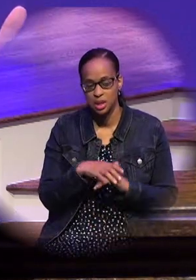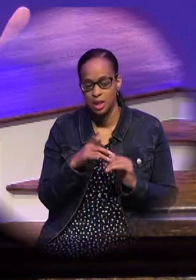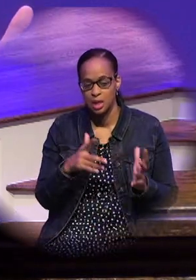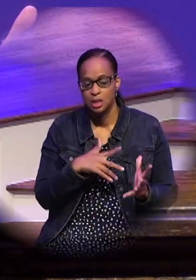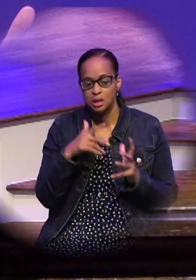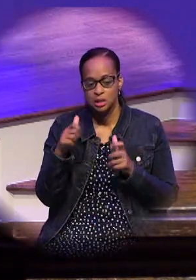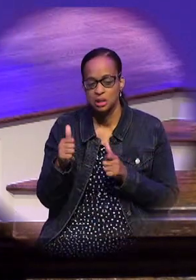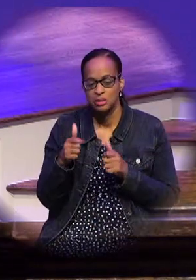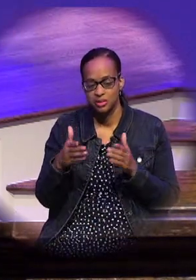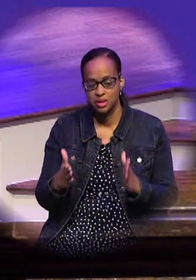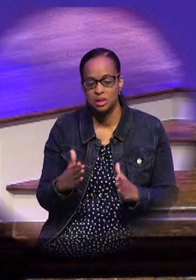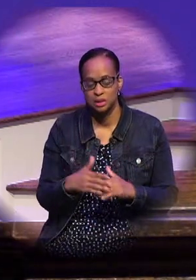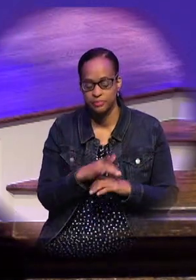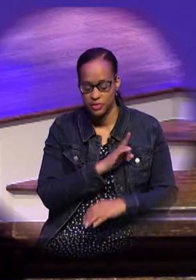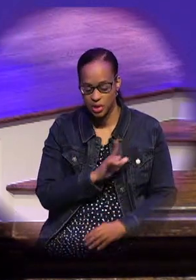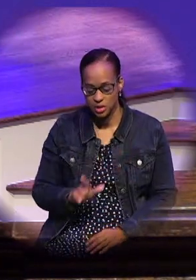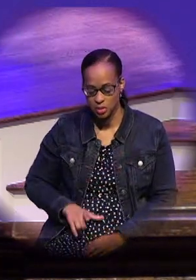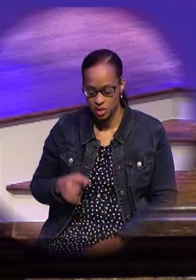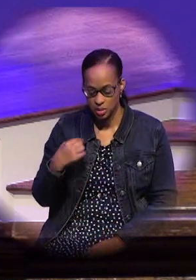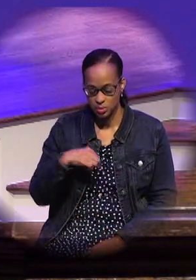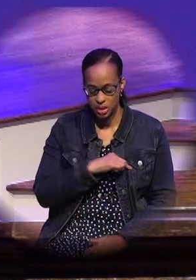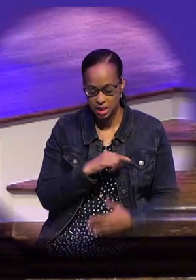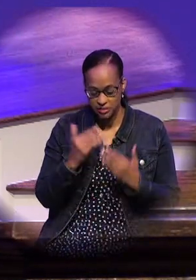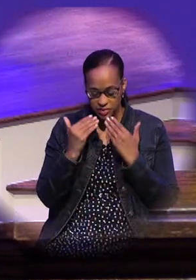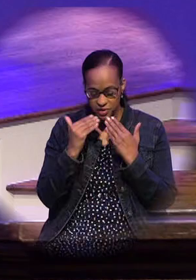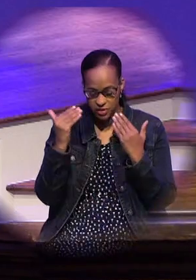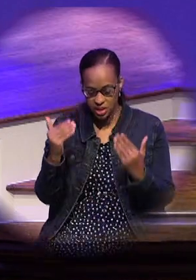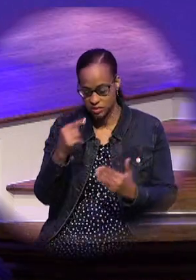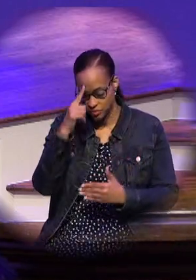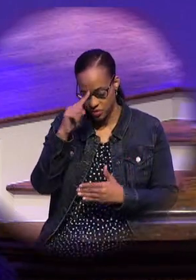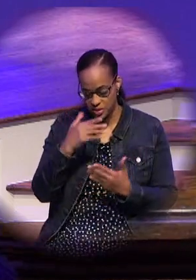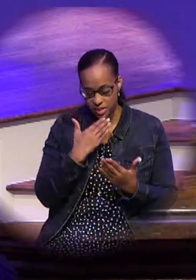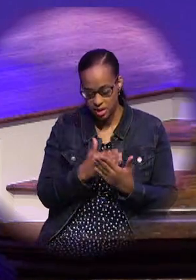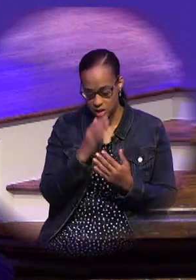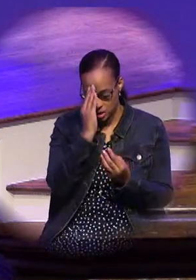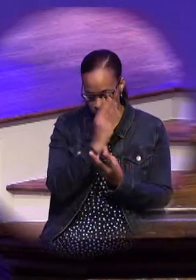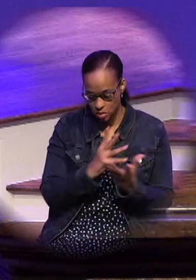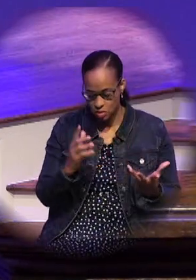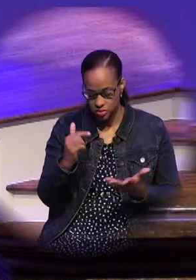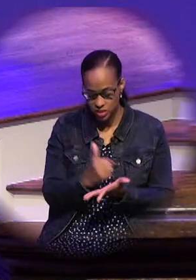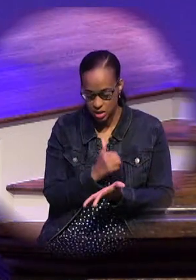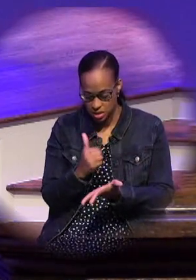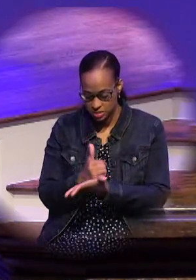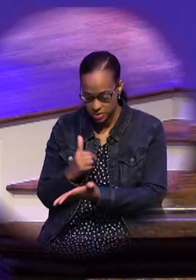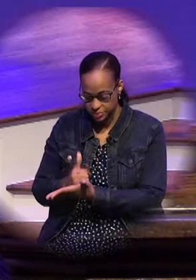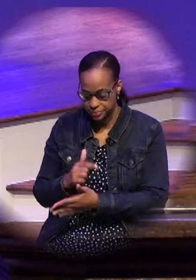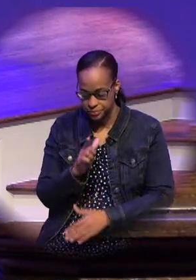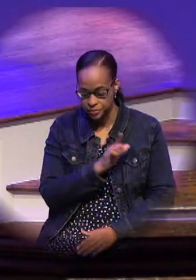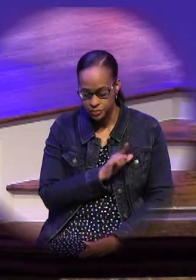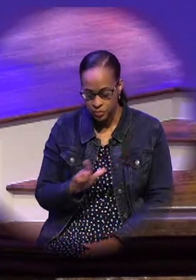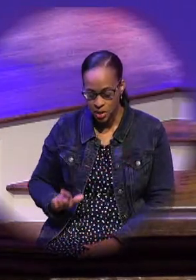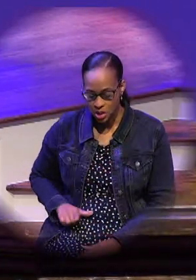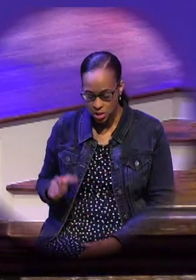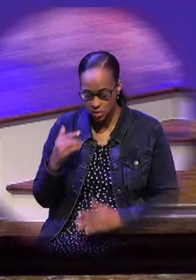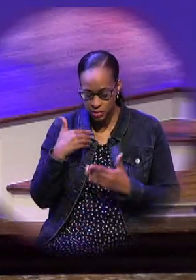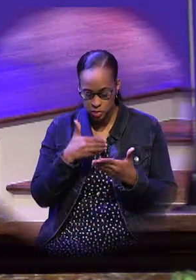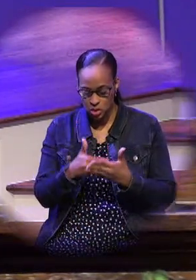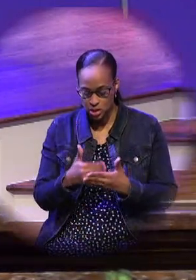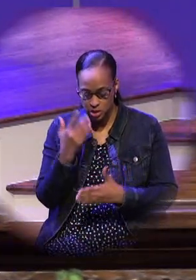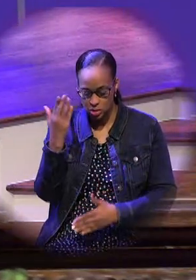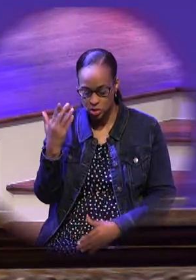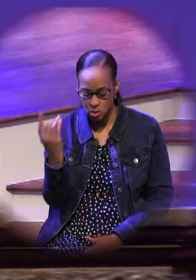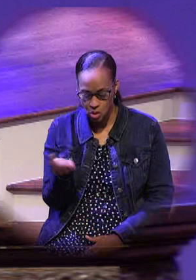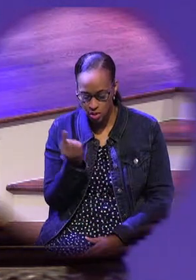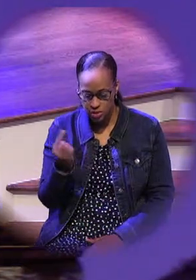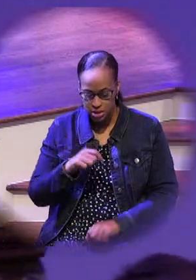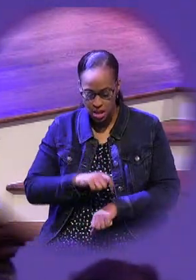our hearts. Lord, we give you thanks for the good news of the gospel. That, Lord, when we draw near to you all the time,